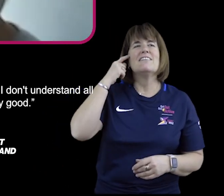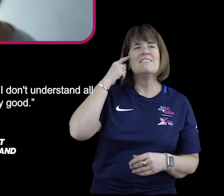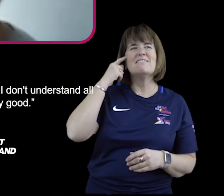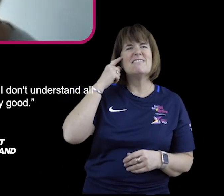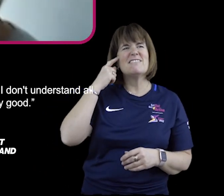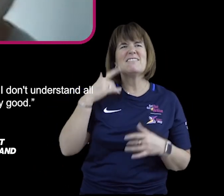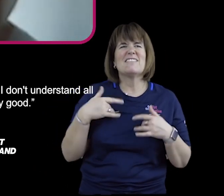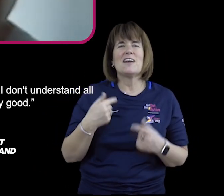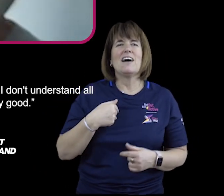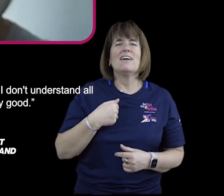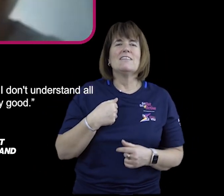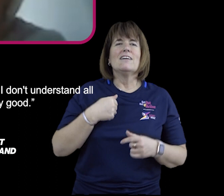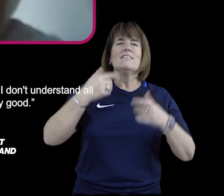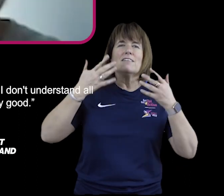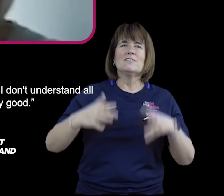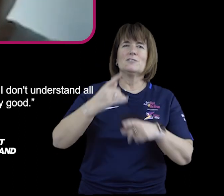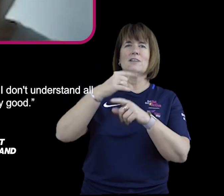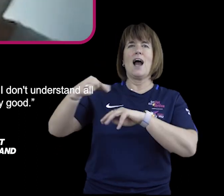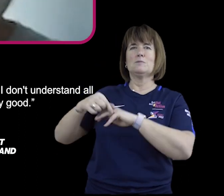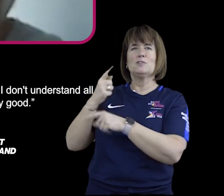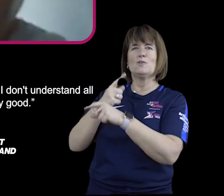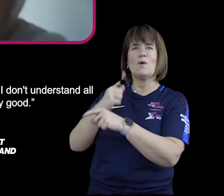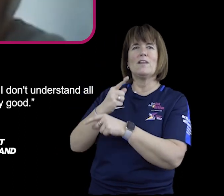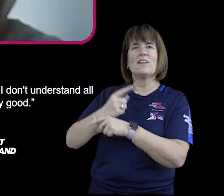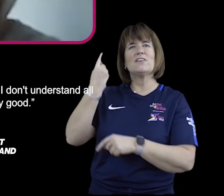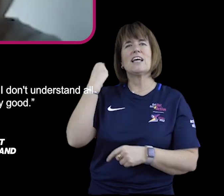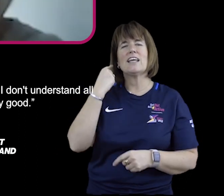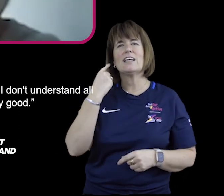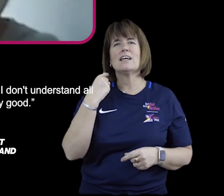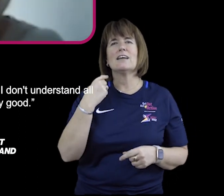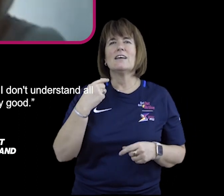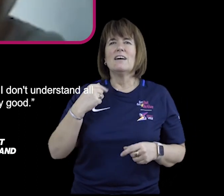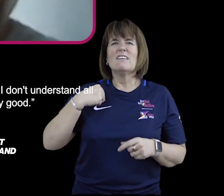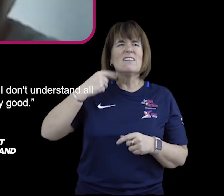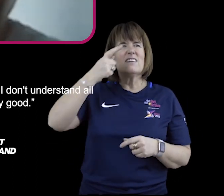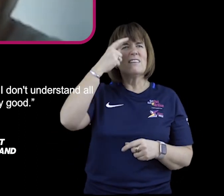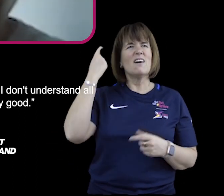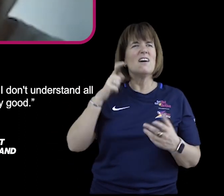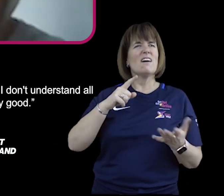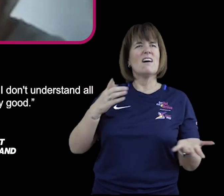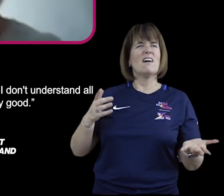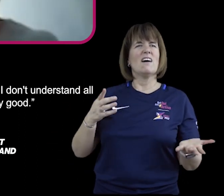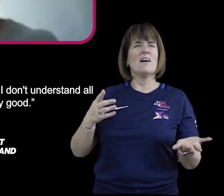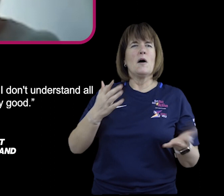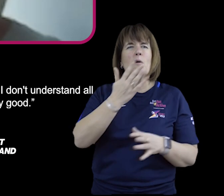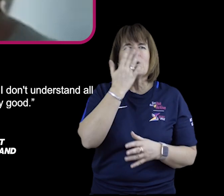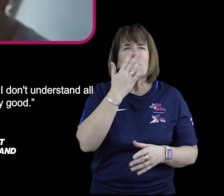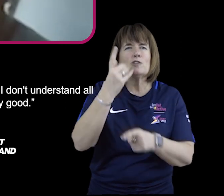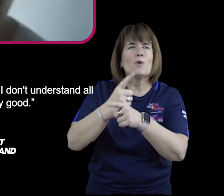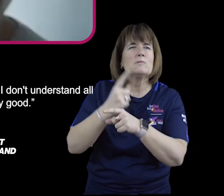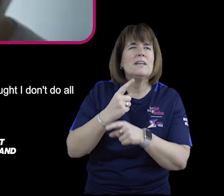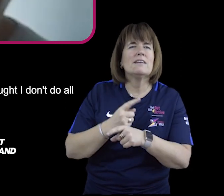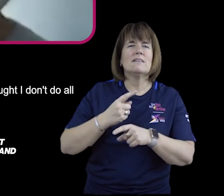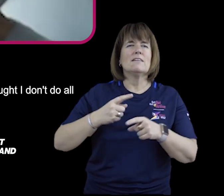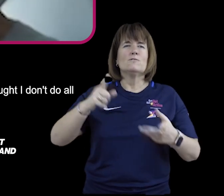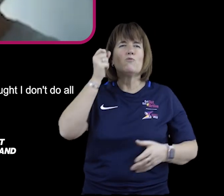do. I don't ever. I was just talking to my husband the other day, and I says, I don't understand all this. You know, why people would talk to me. And he's going, well, you should, because you've